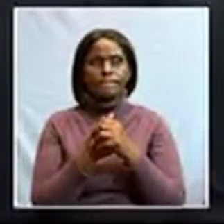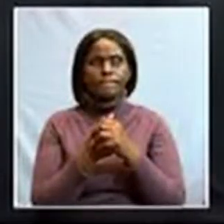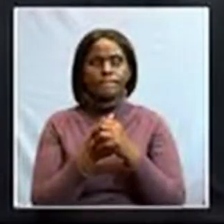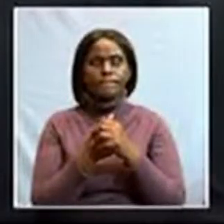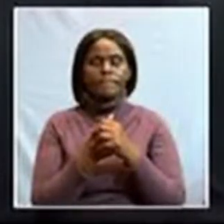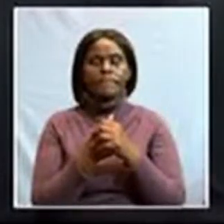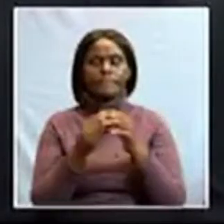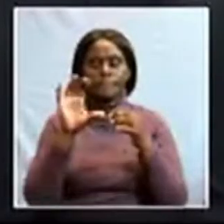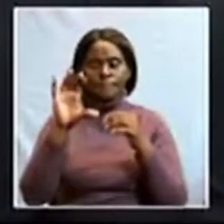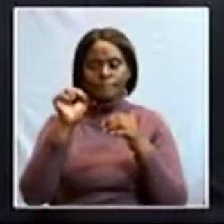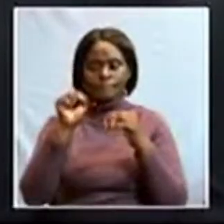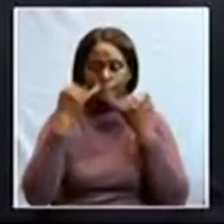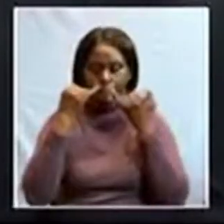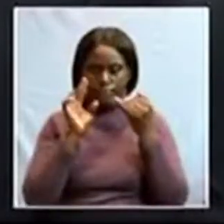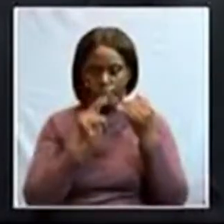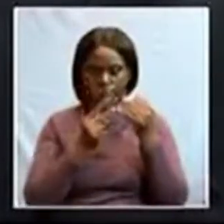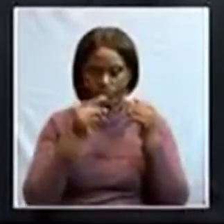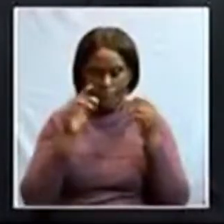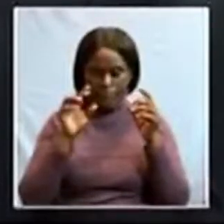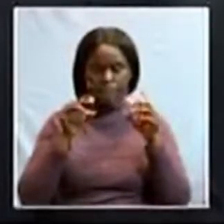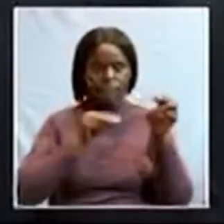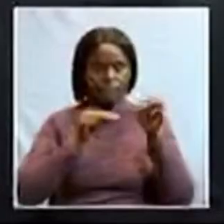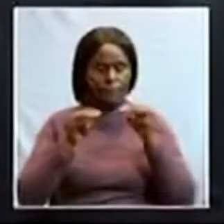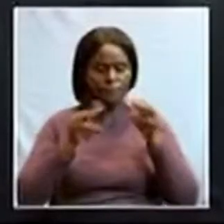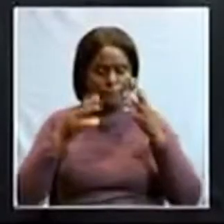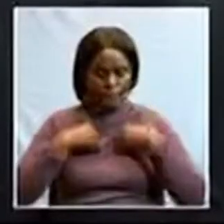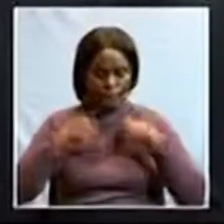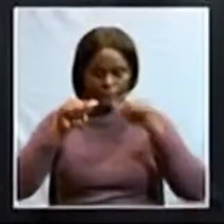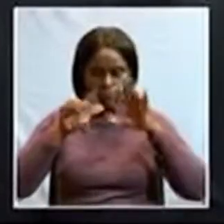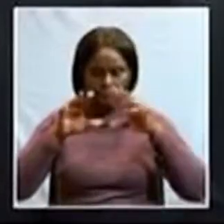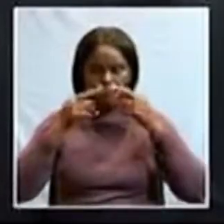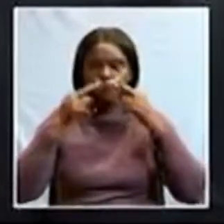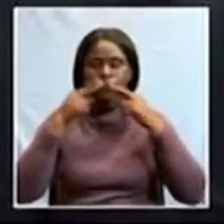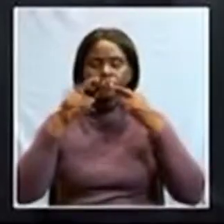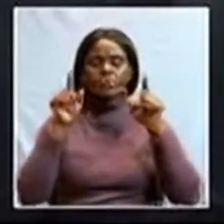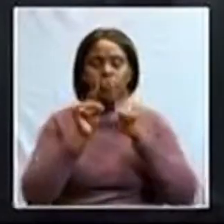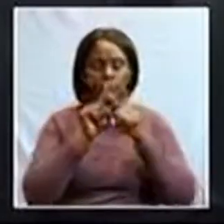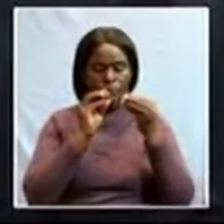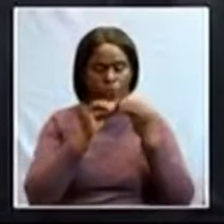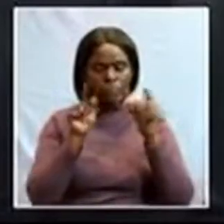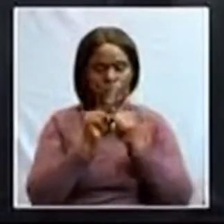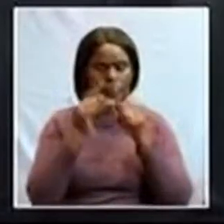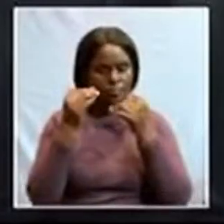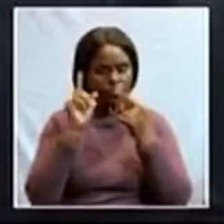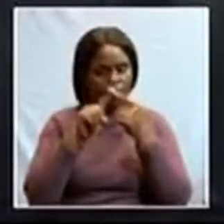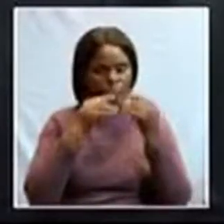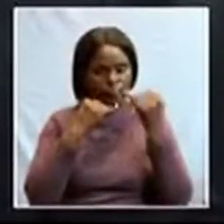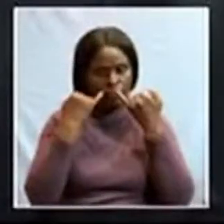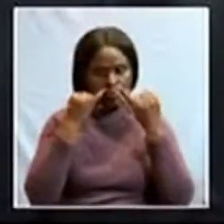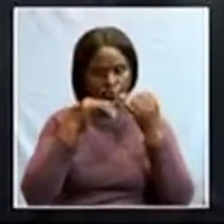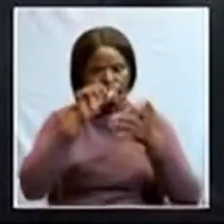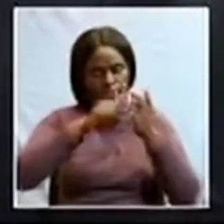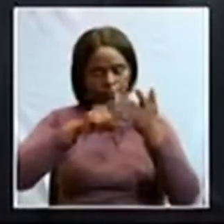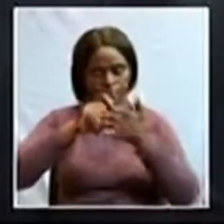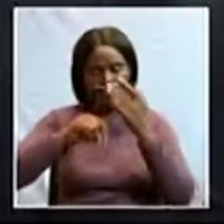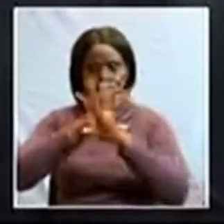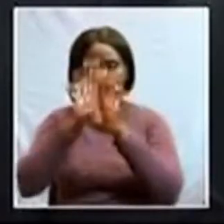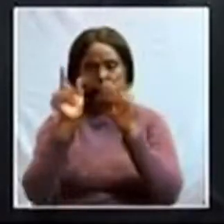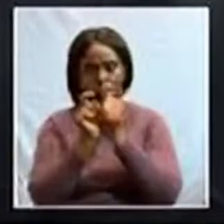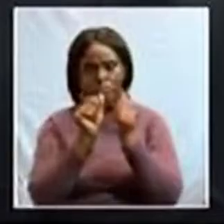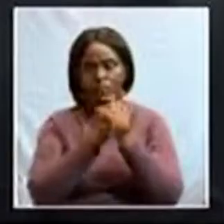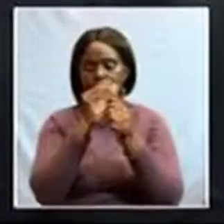CS has told us that management acknowledged the auditor's findings and wishes to state that tax clearance certificates